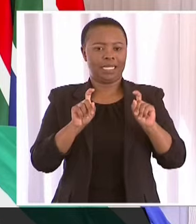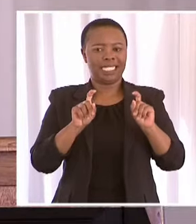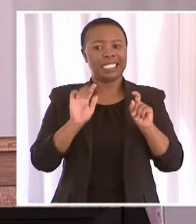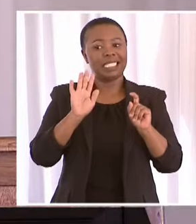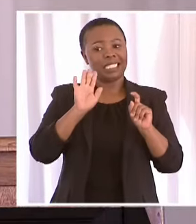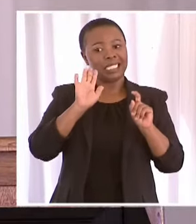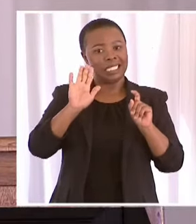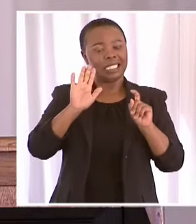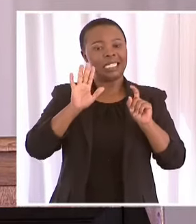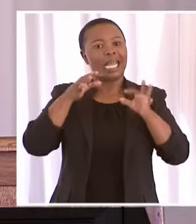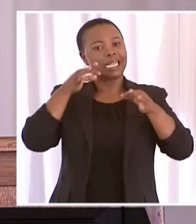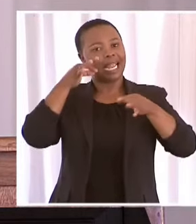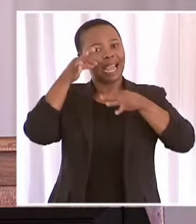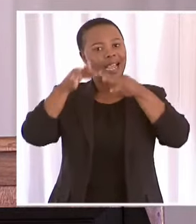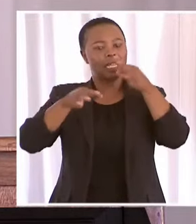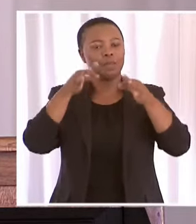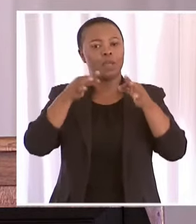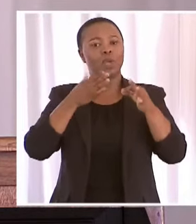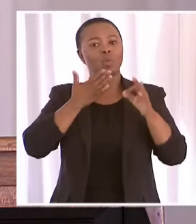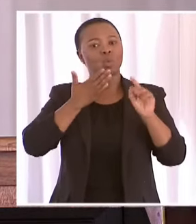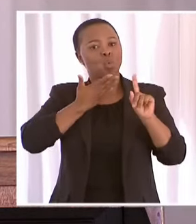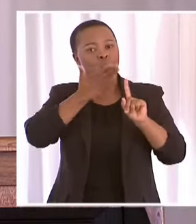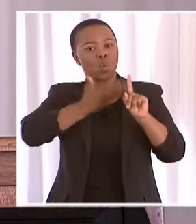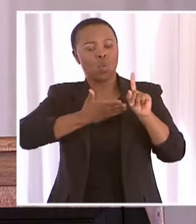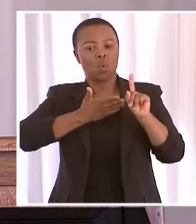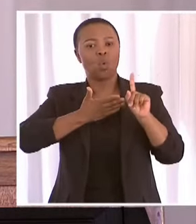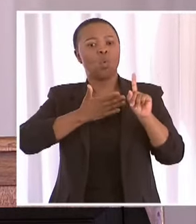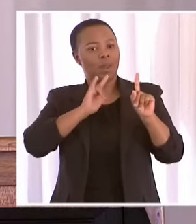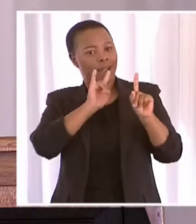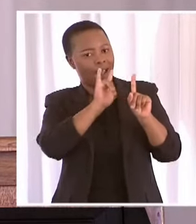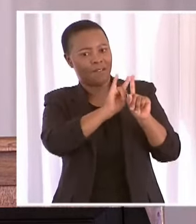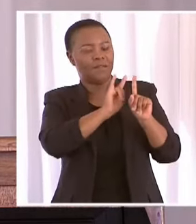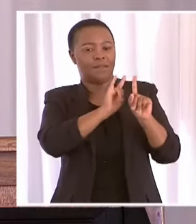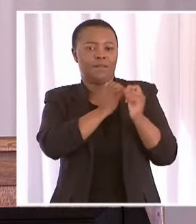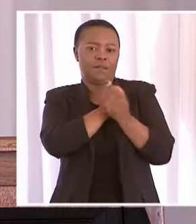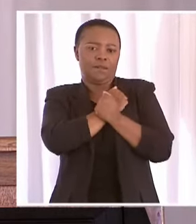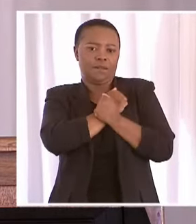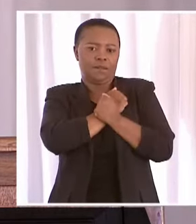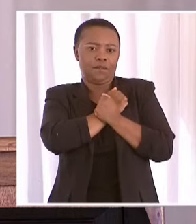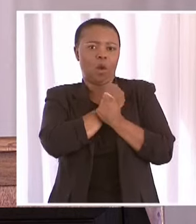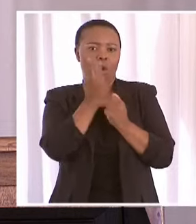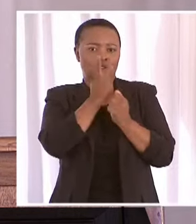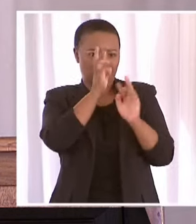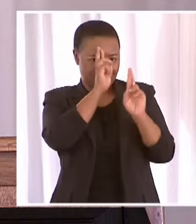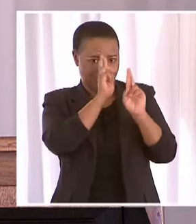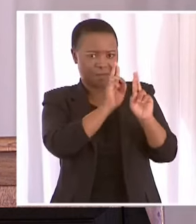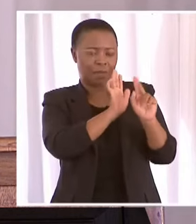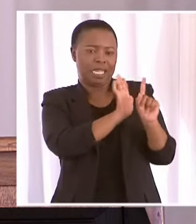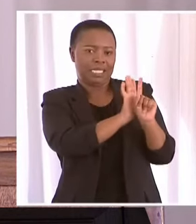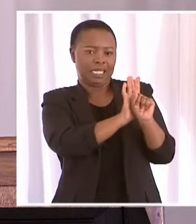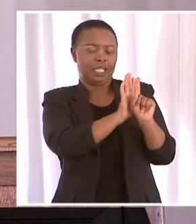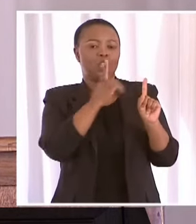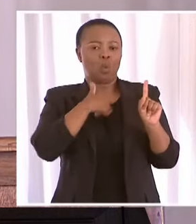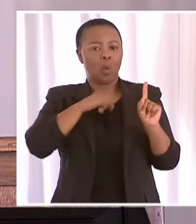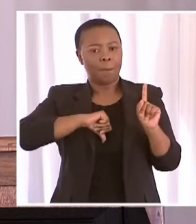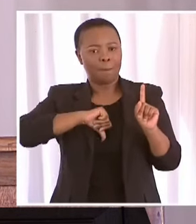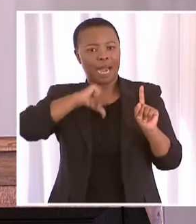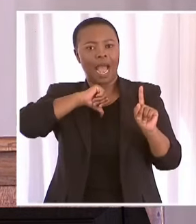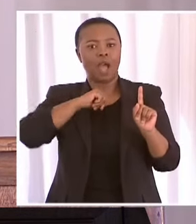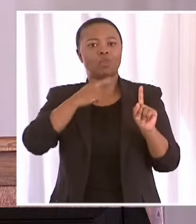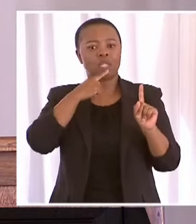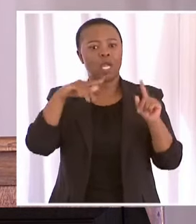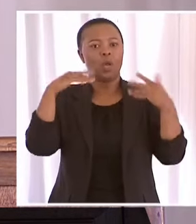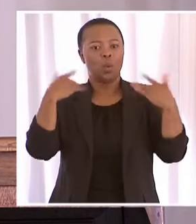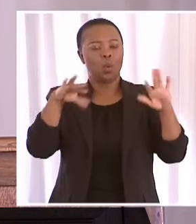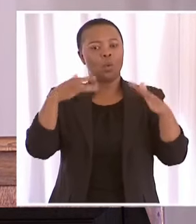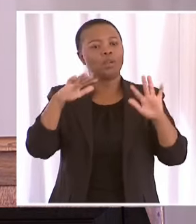Aziz we came to love and respect. We proudly say farewell